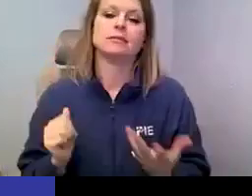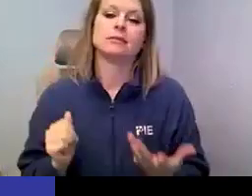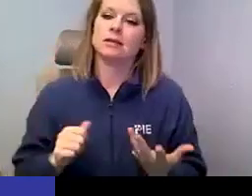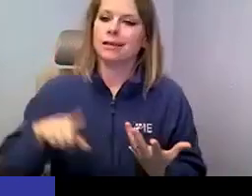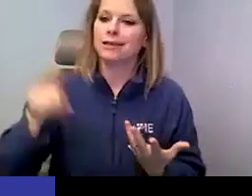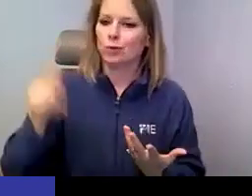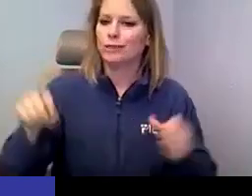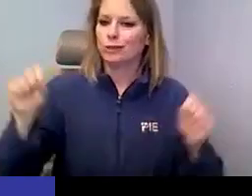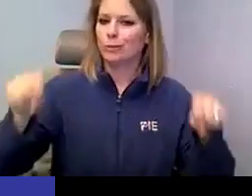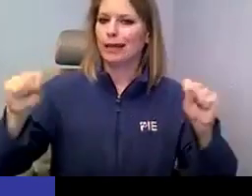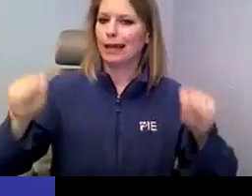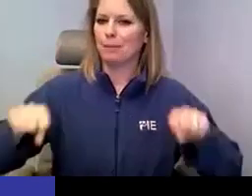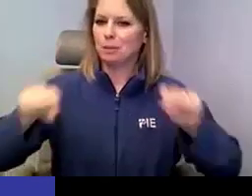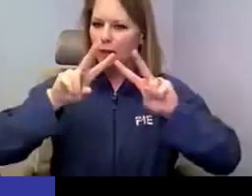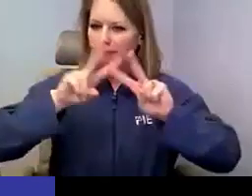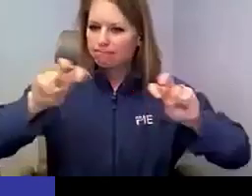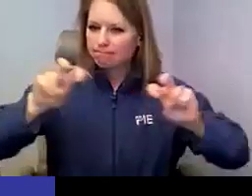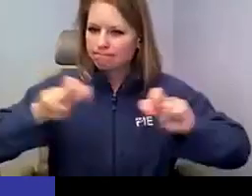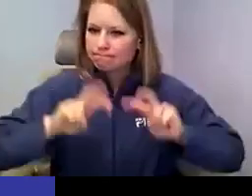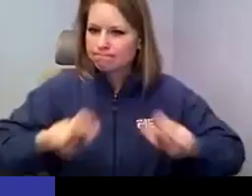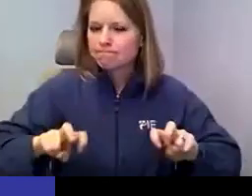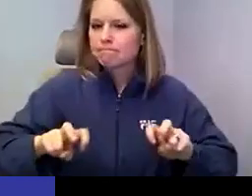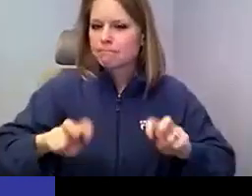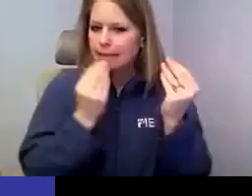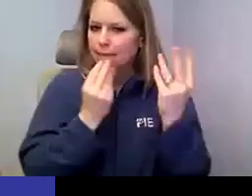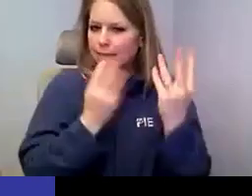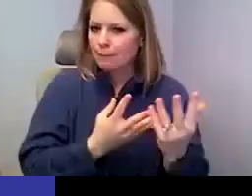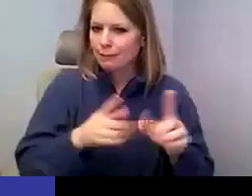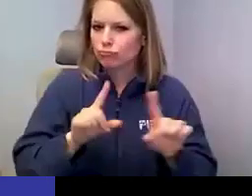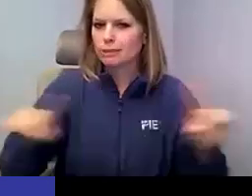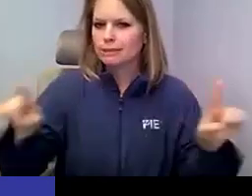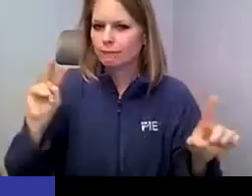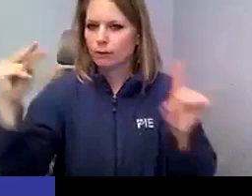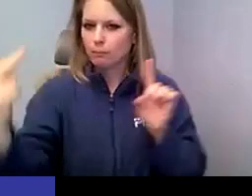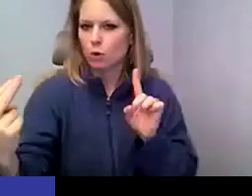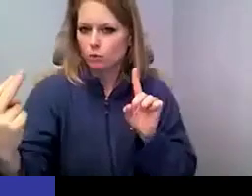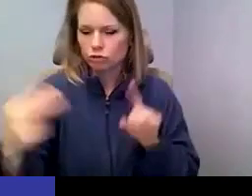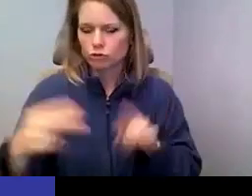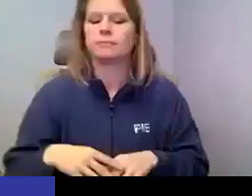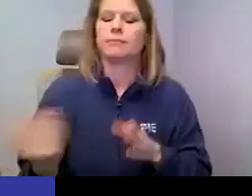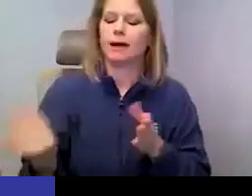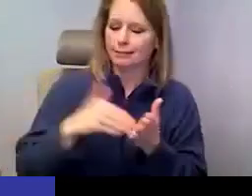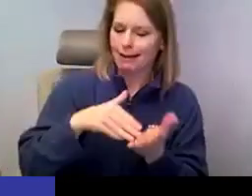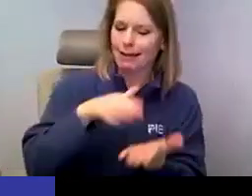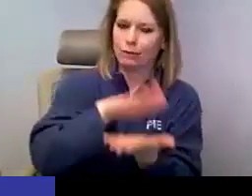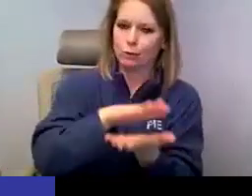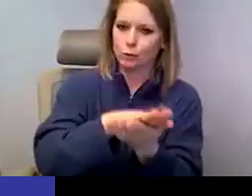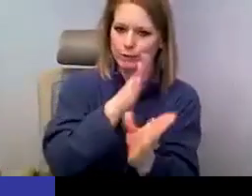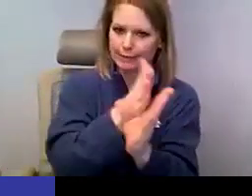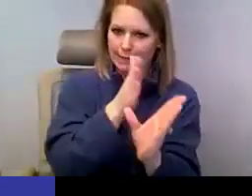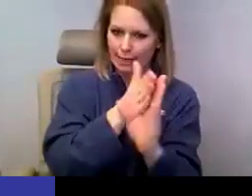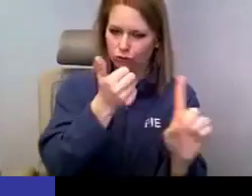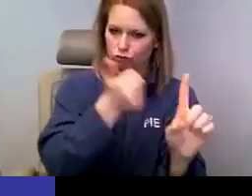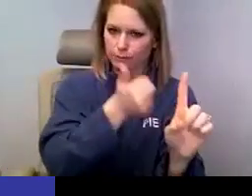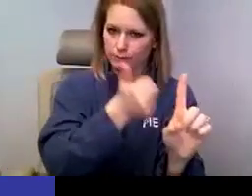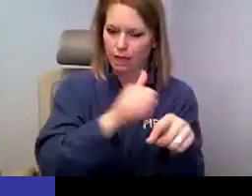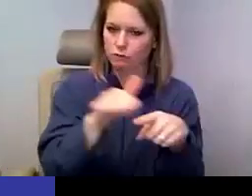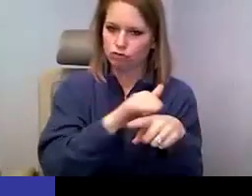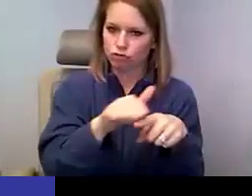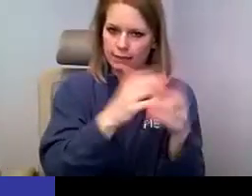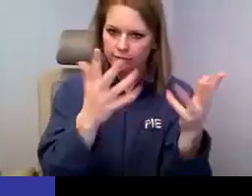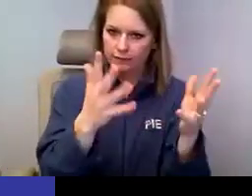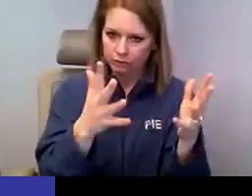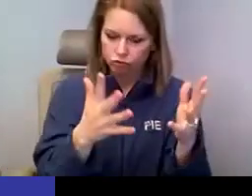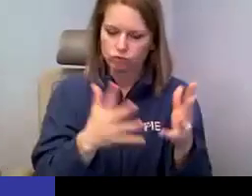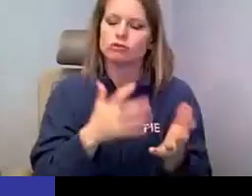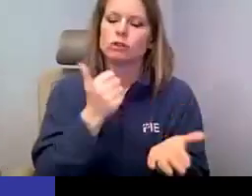scrutinize that data in a different way. And again, this is something that school psychologists are trained to do and help guide IEP teams